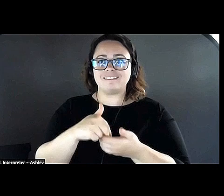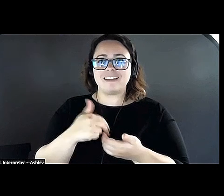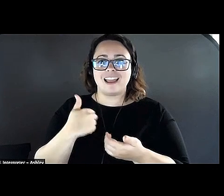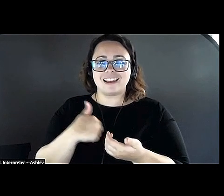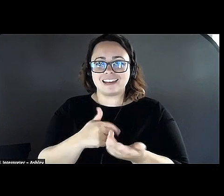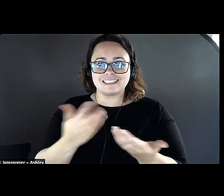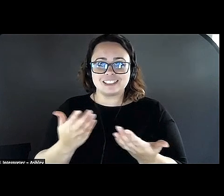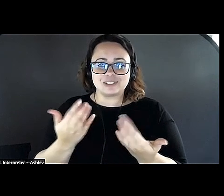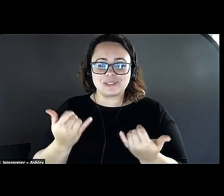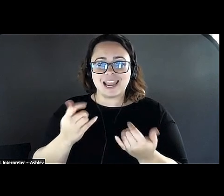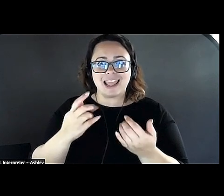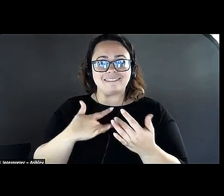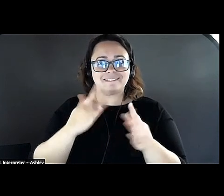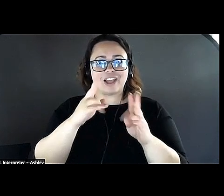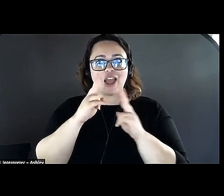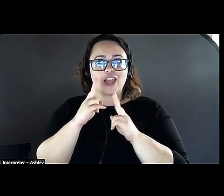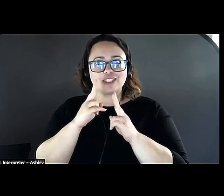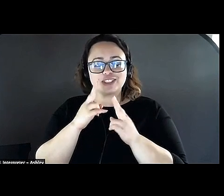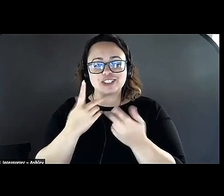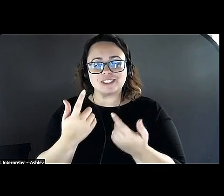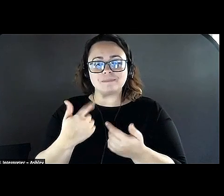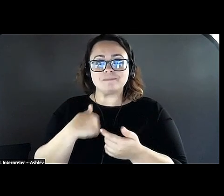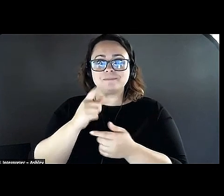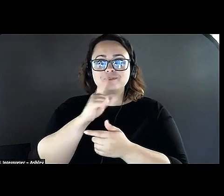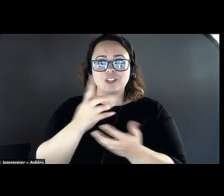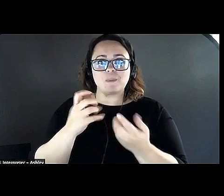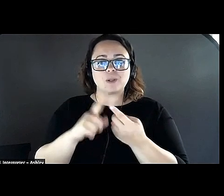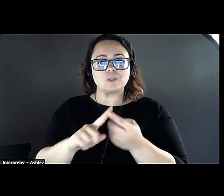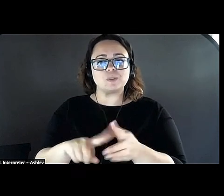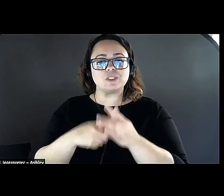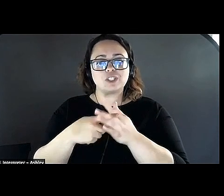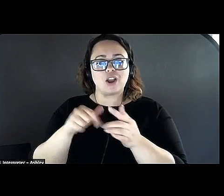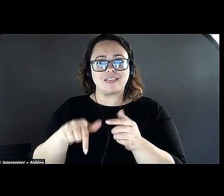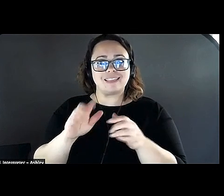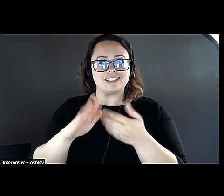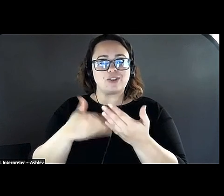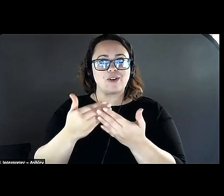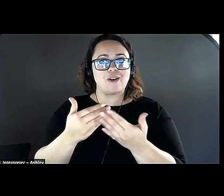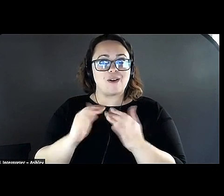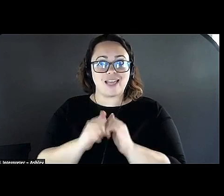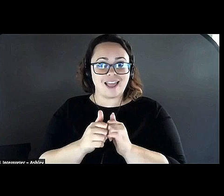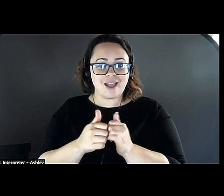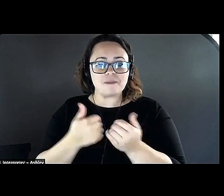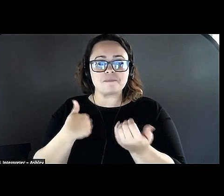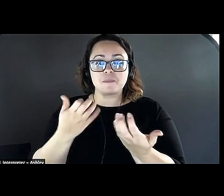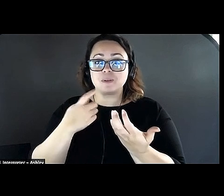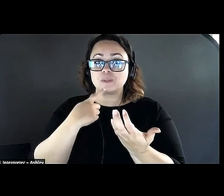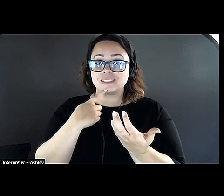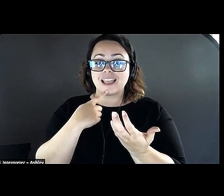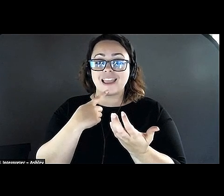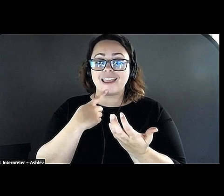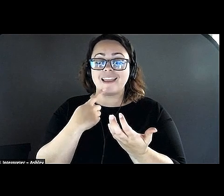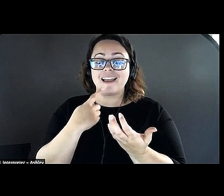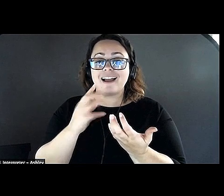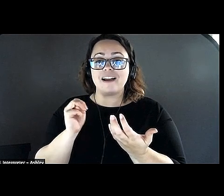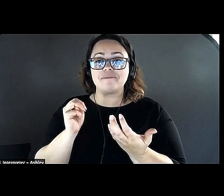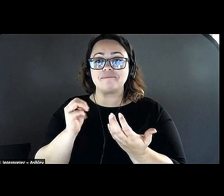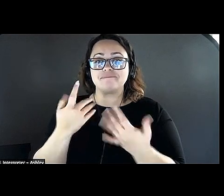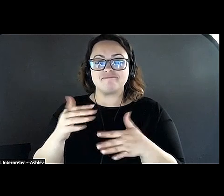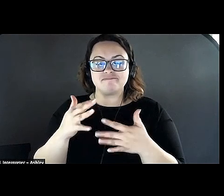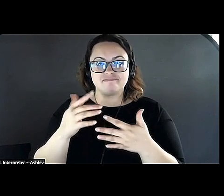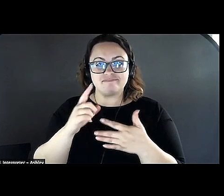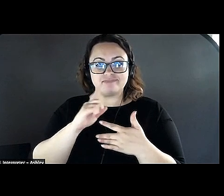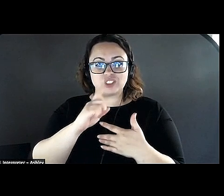honor. And I would really like to start this all off by just saying how